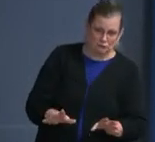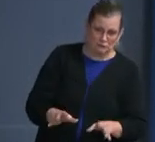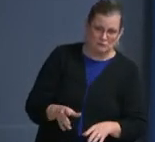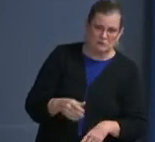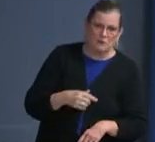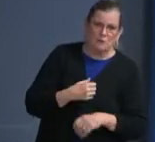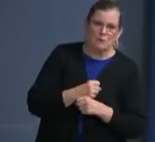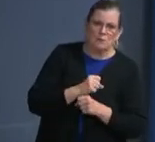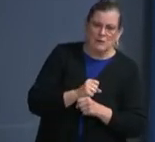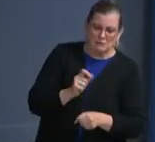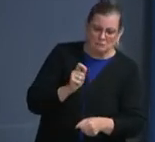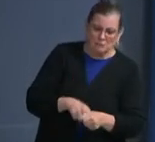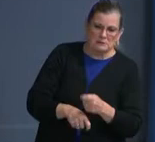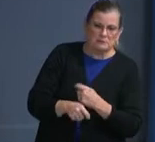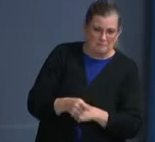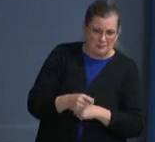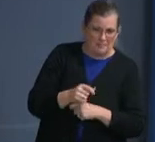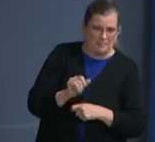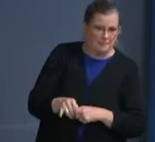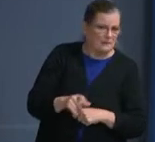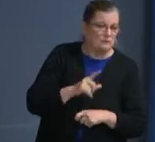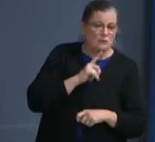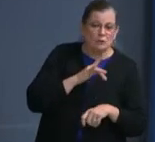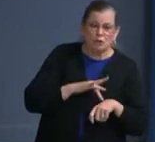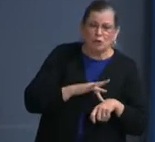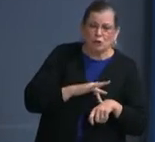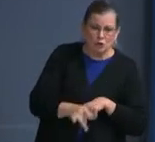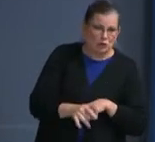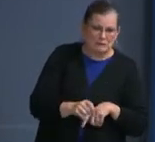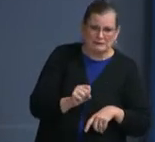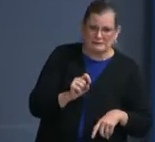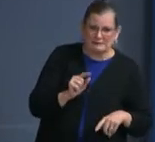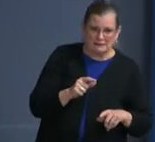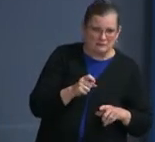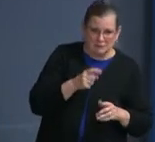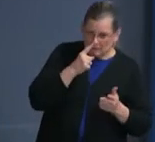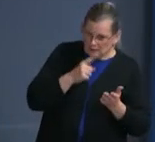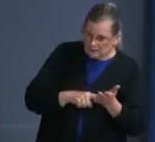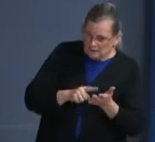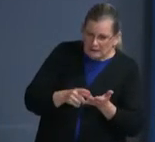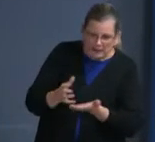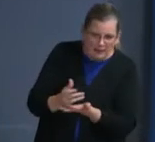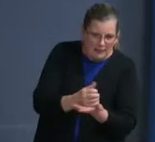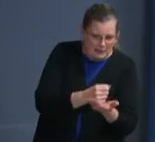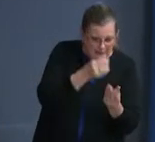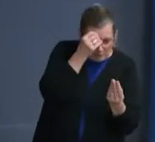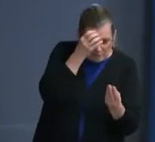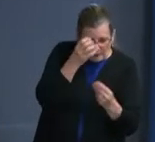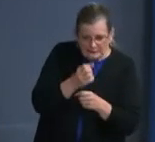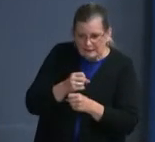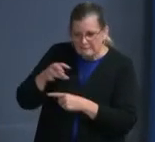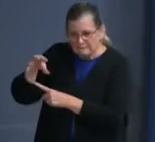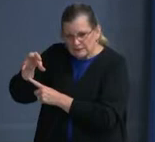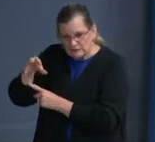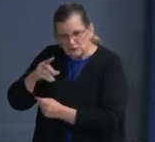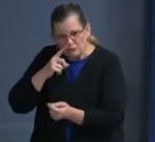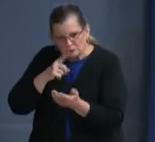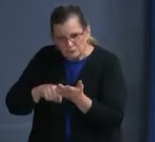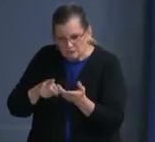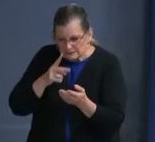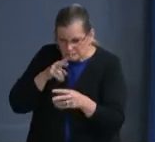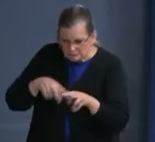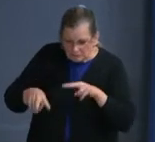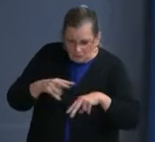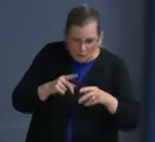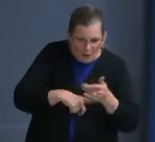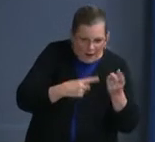that's really the infancy stages of the investigation. So we're going to have to, gather more video, talk to witnesses, and see exactly what happened there.